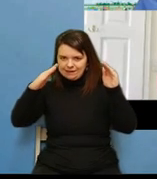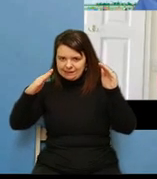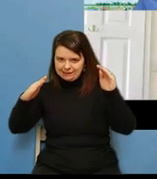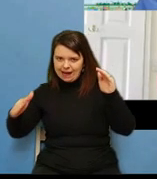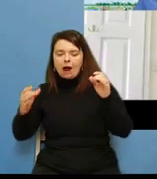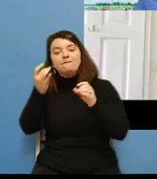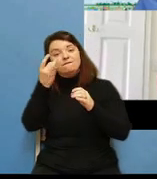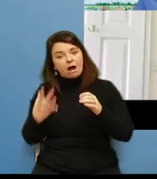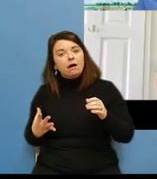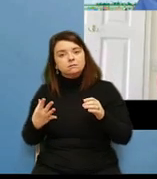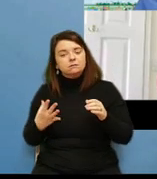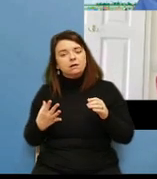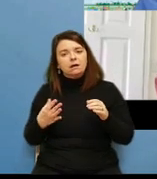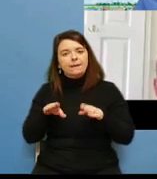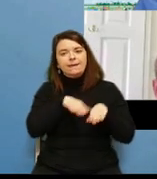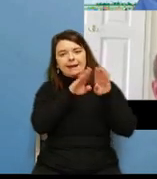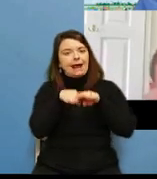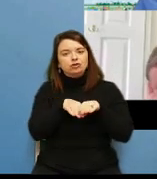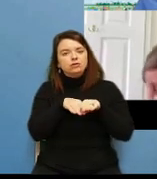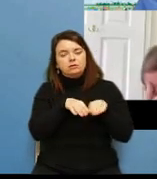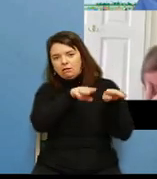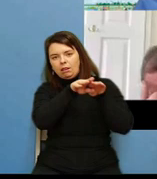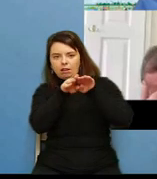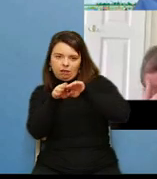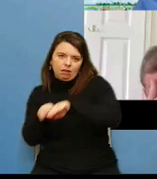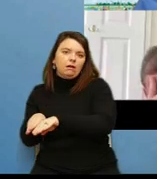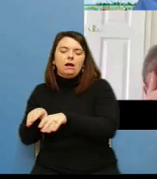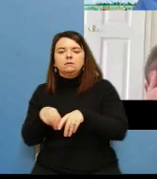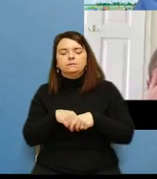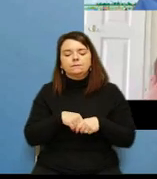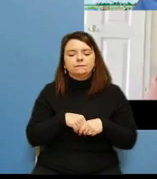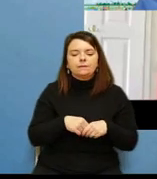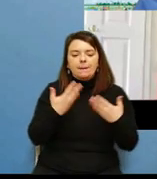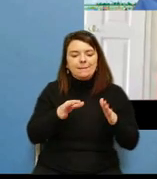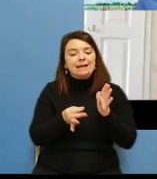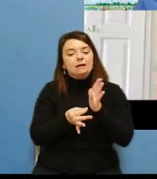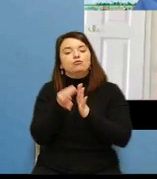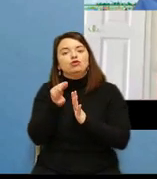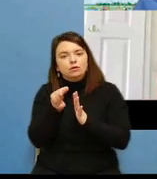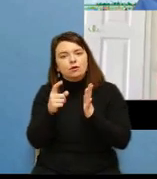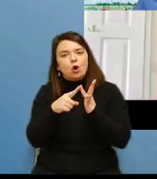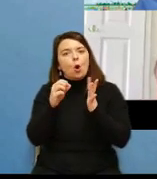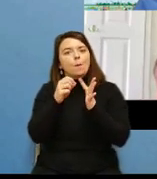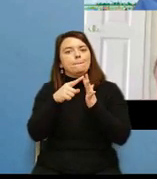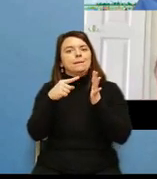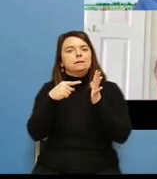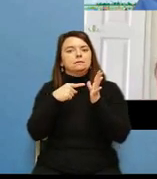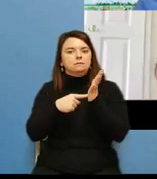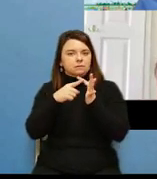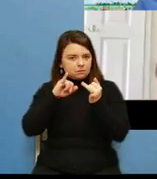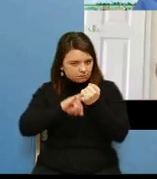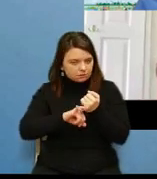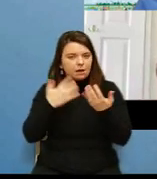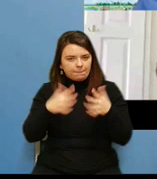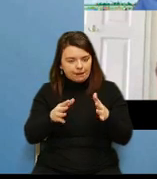We are moving down faster than the national tendency to move down on that particular indicator. We have